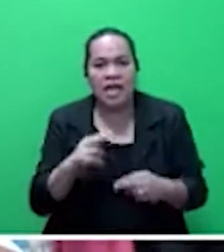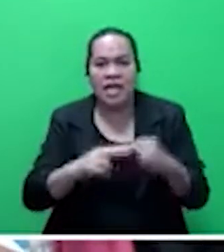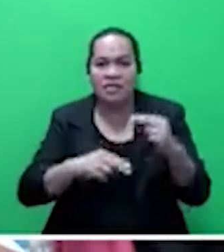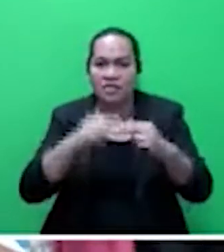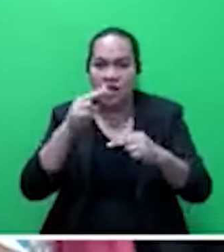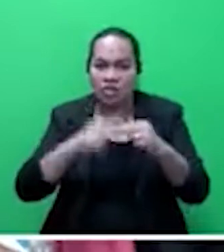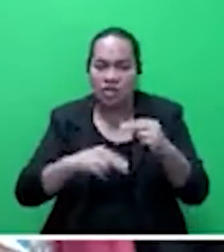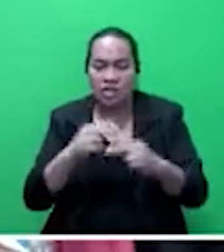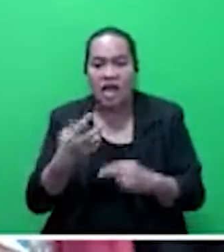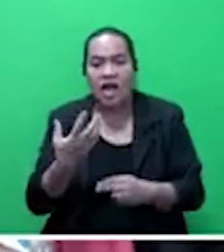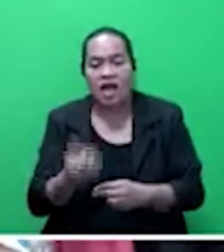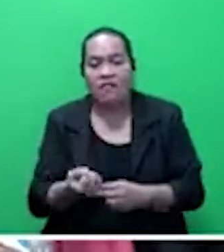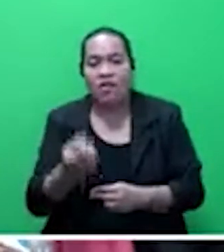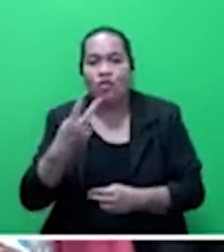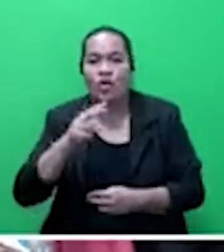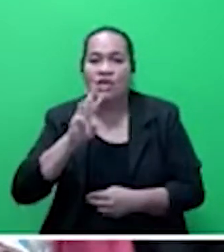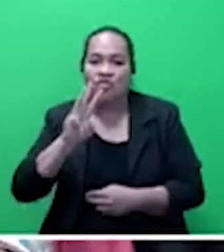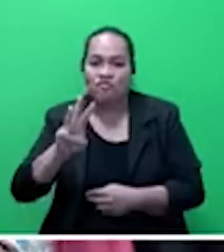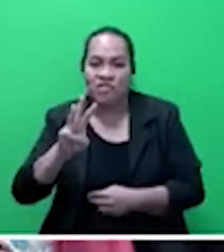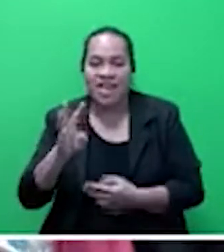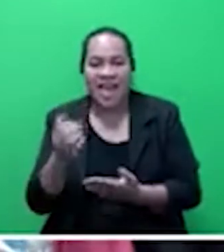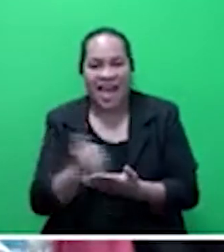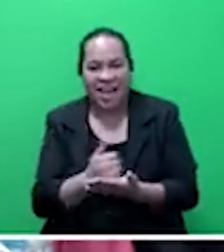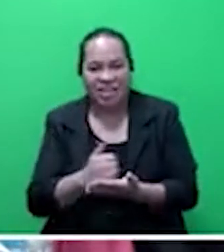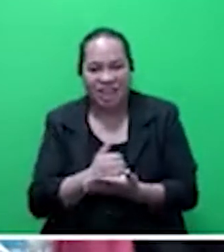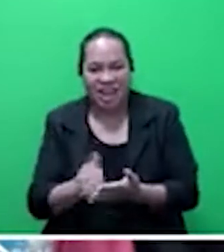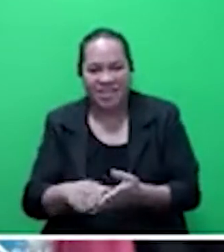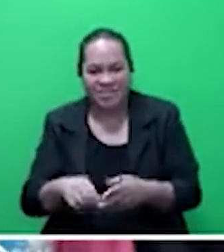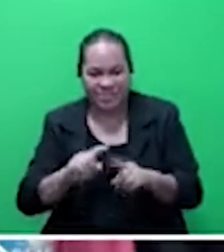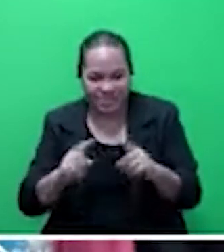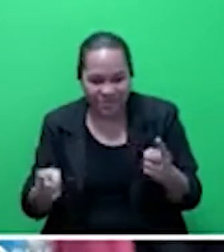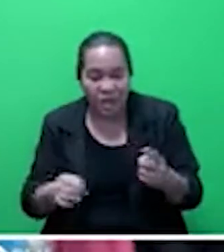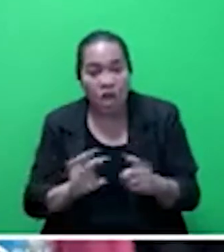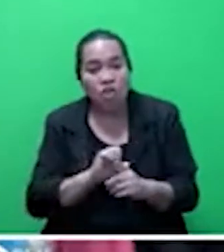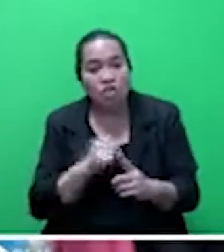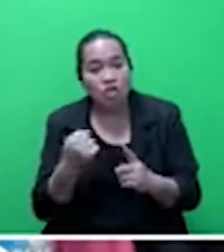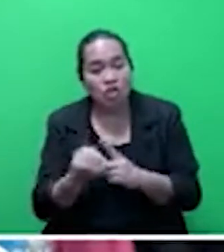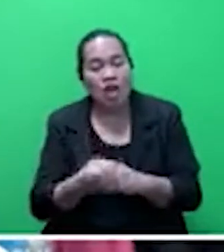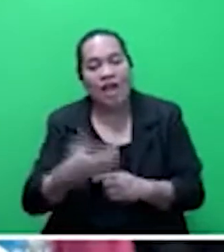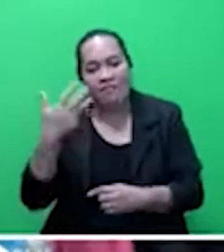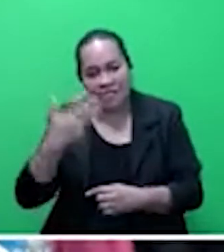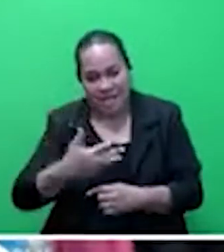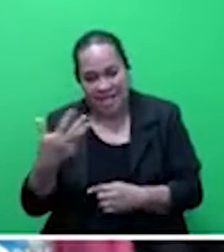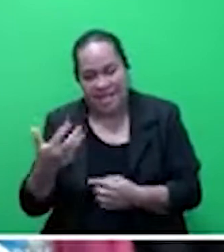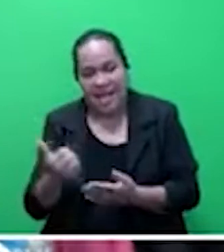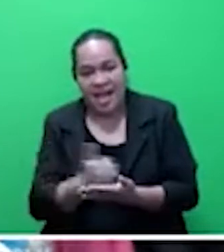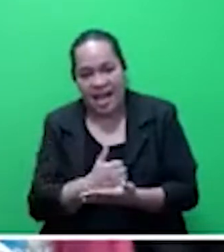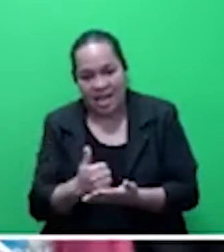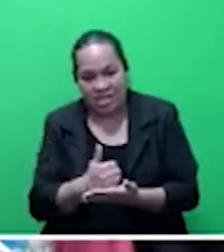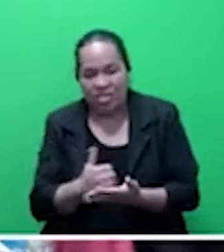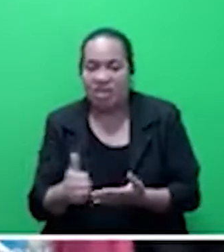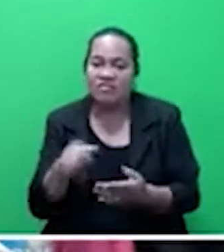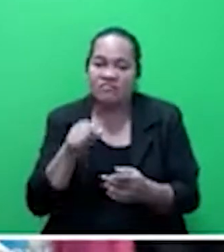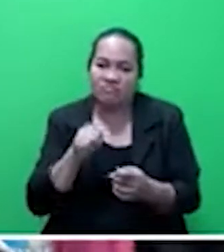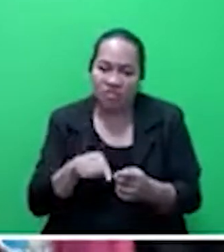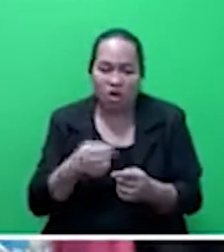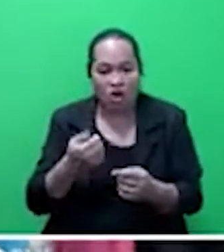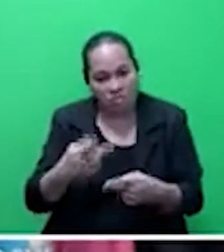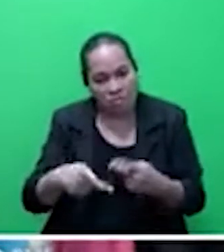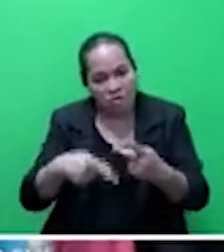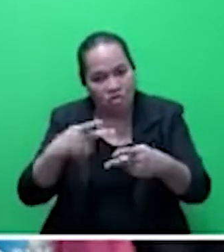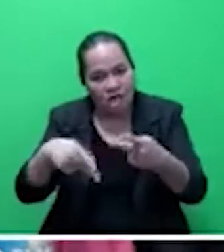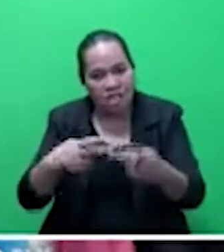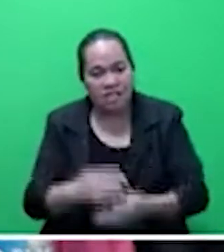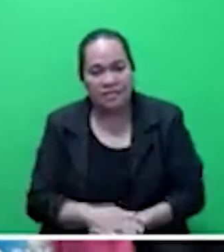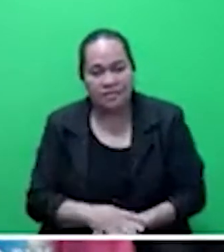sector, 23 action items in progress. Social sector, 19 action items in progress. Mr. Speaker,